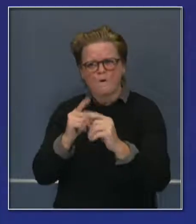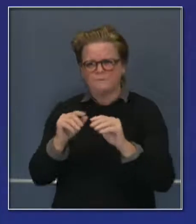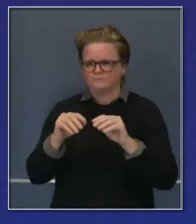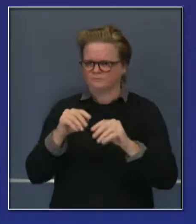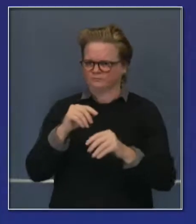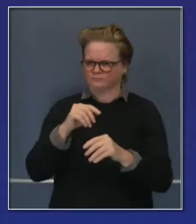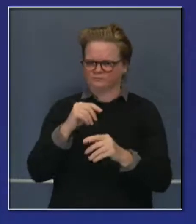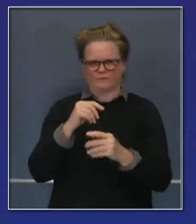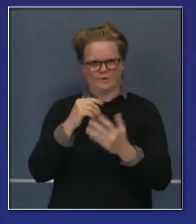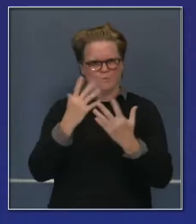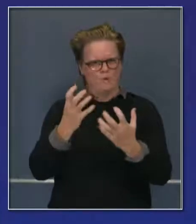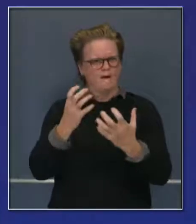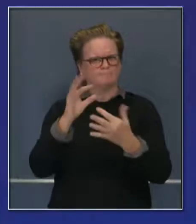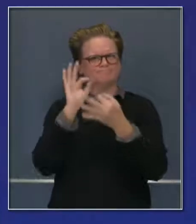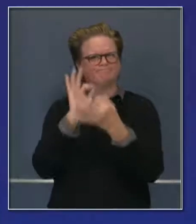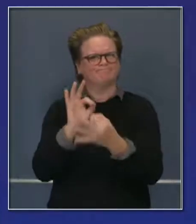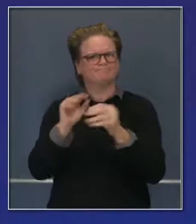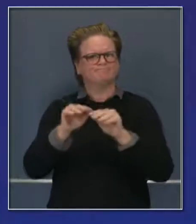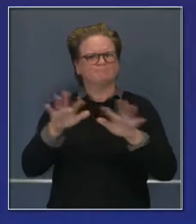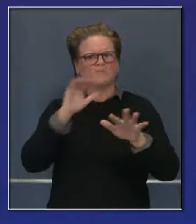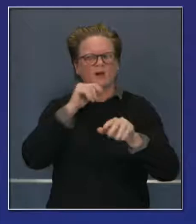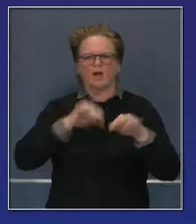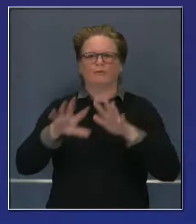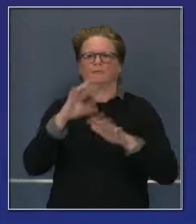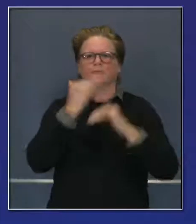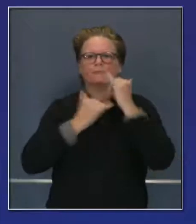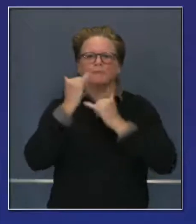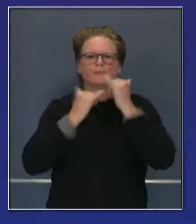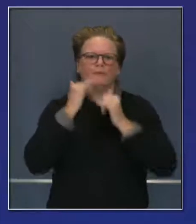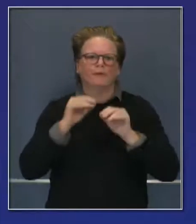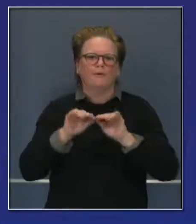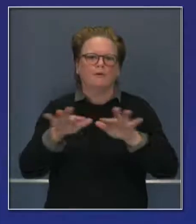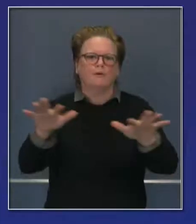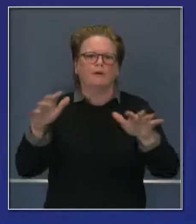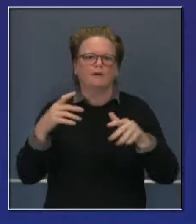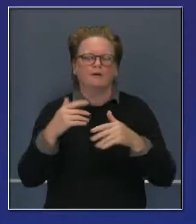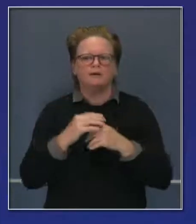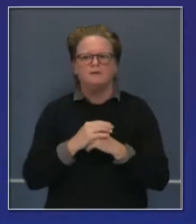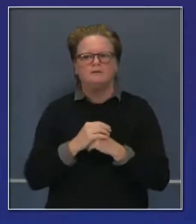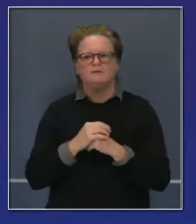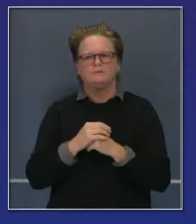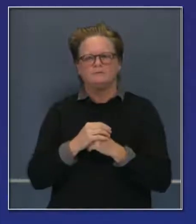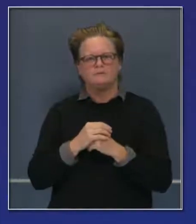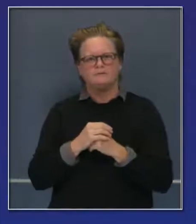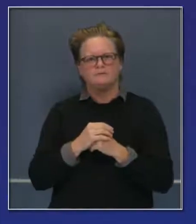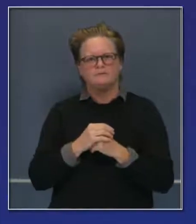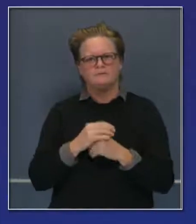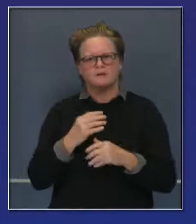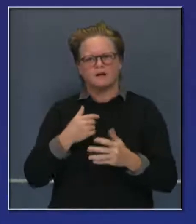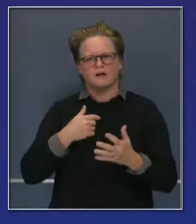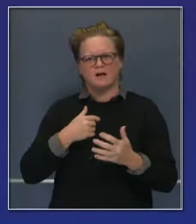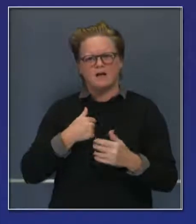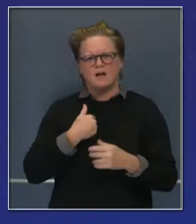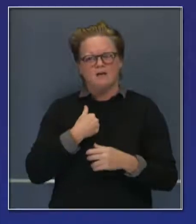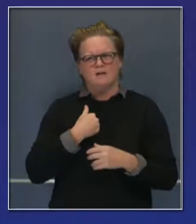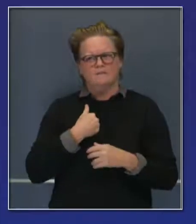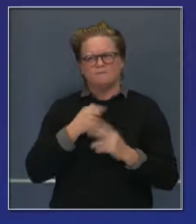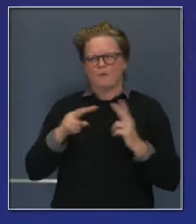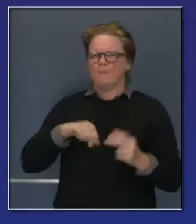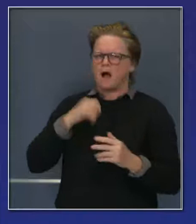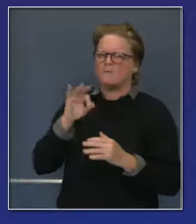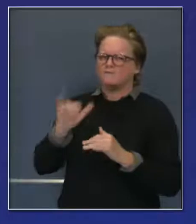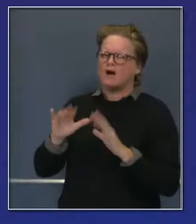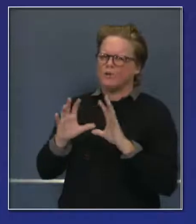group and our scientific safety work group. Again, we already identified them. By the way, one of our scientific safety work group members